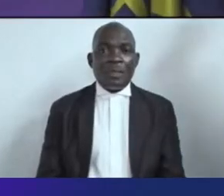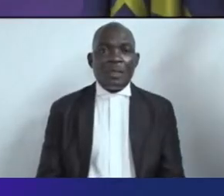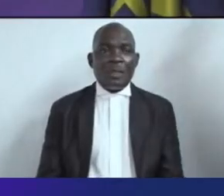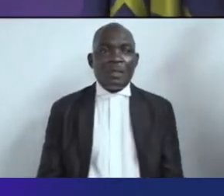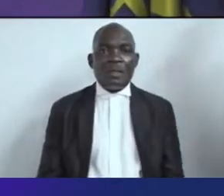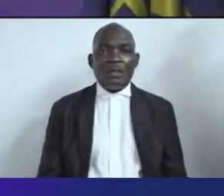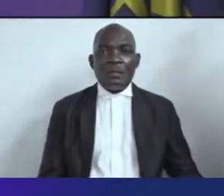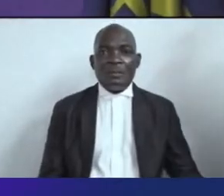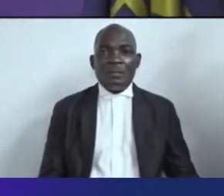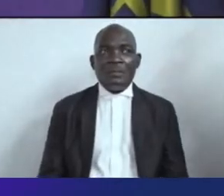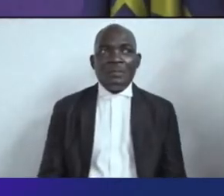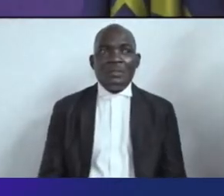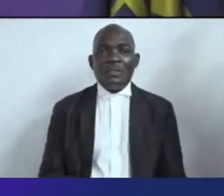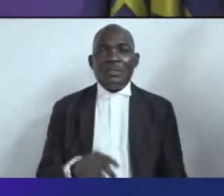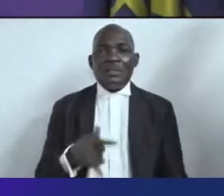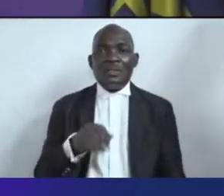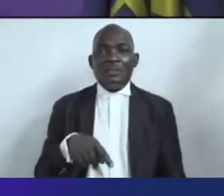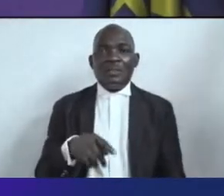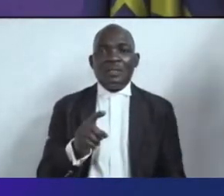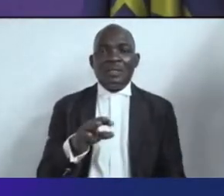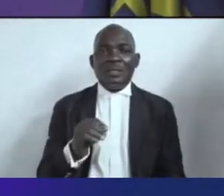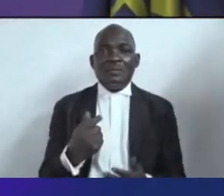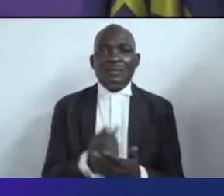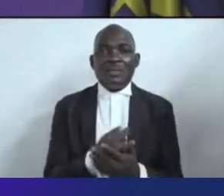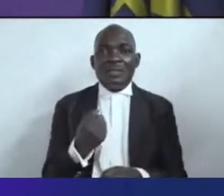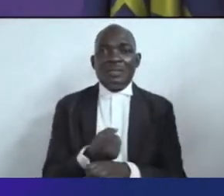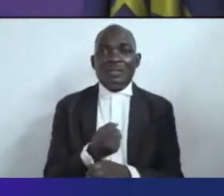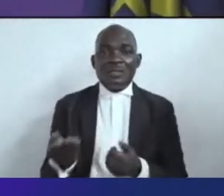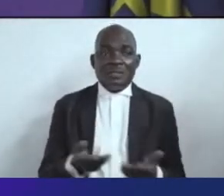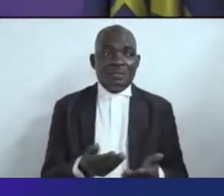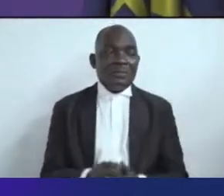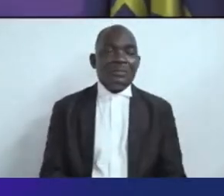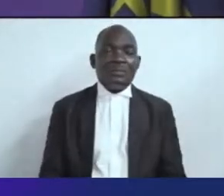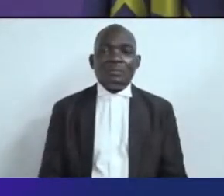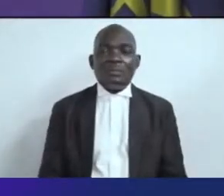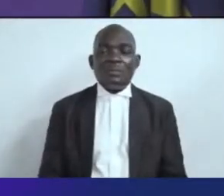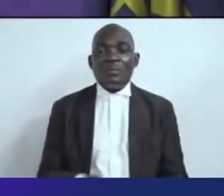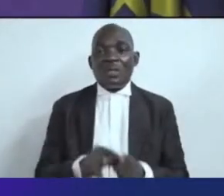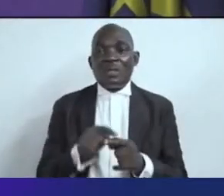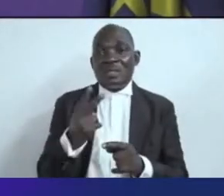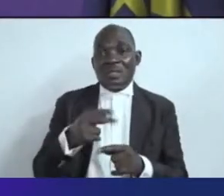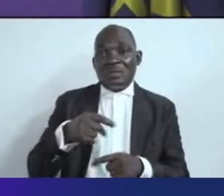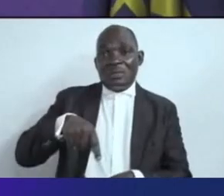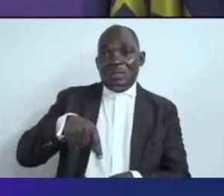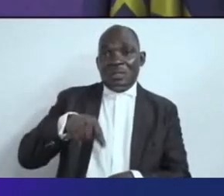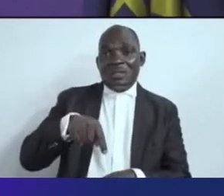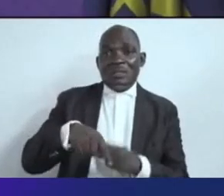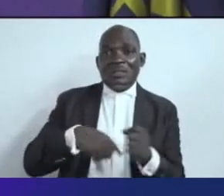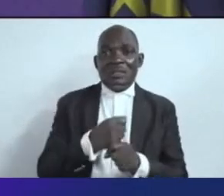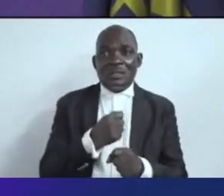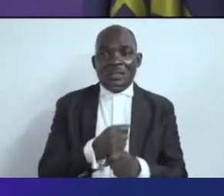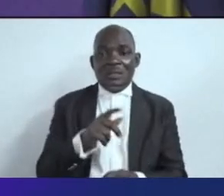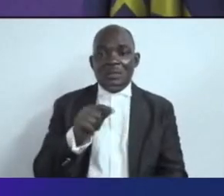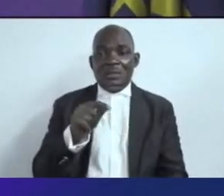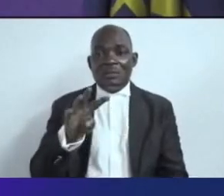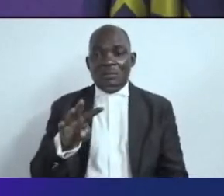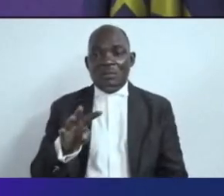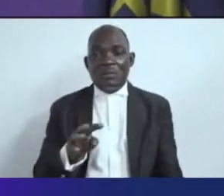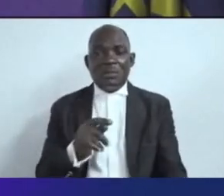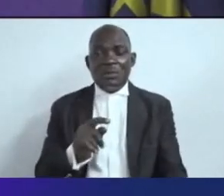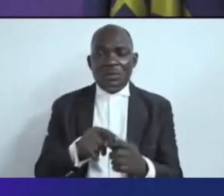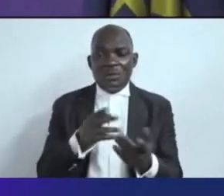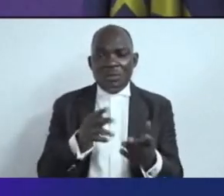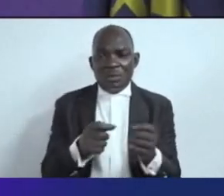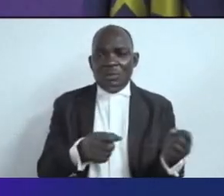Provisional GDP data from the Ghana Statistical Service for the second quarter of 2024 point to